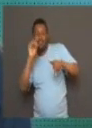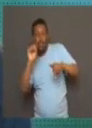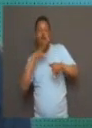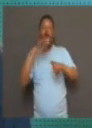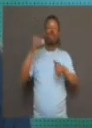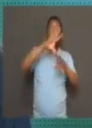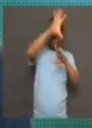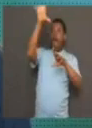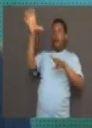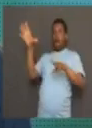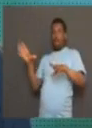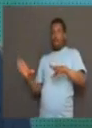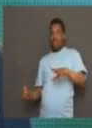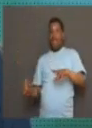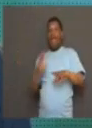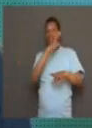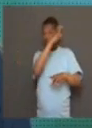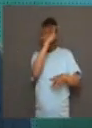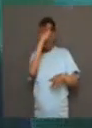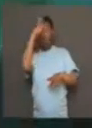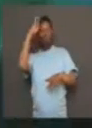Africa and Europe.